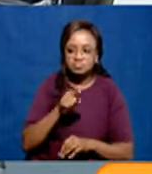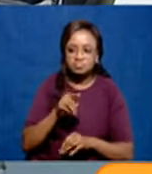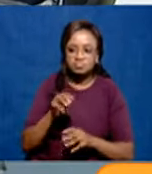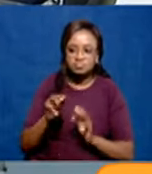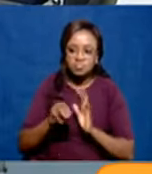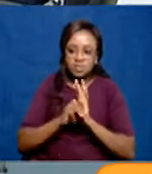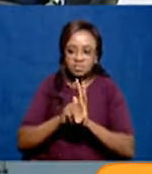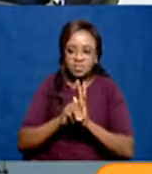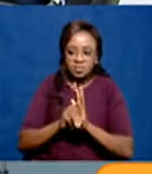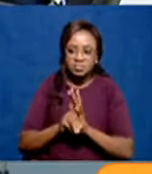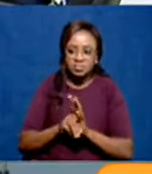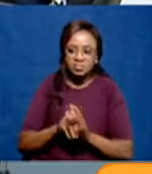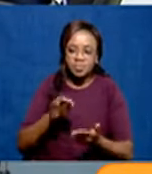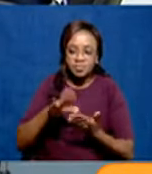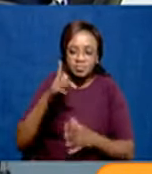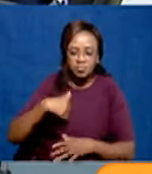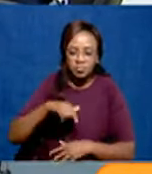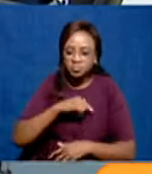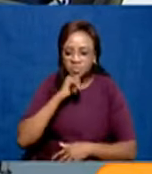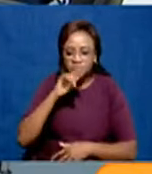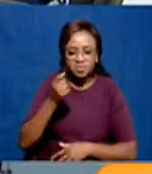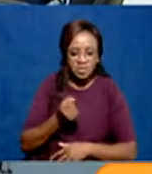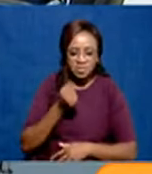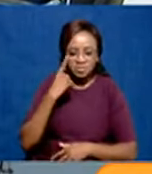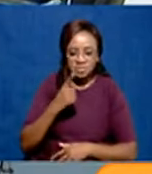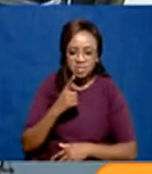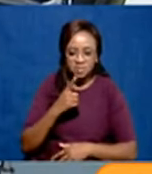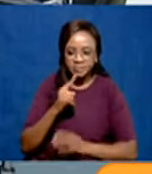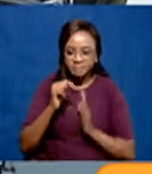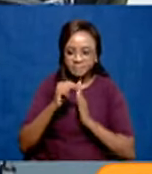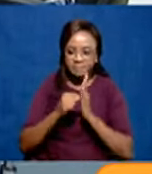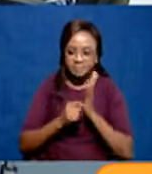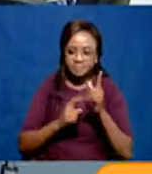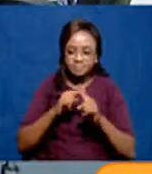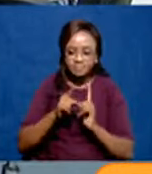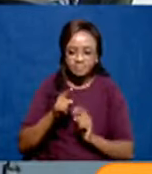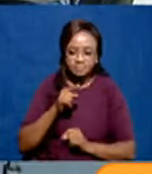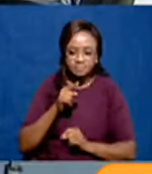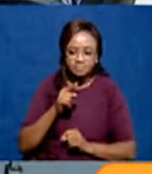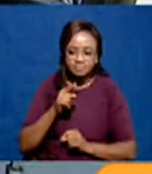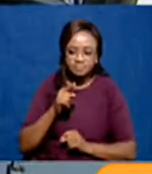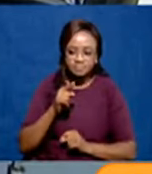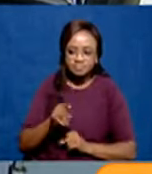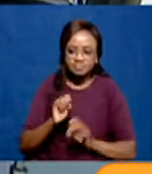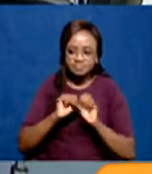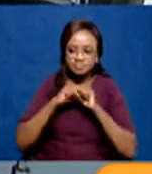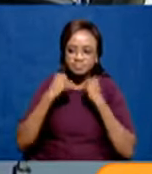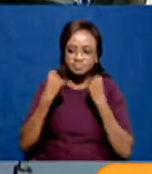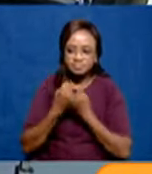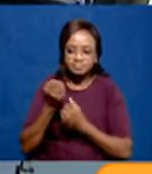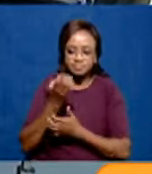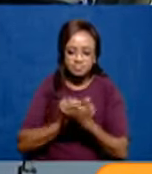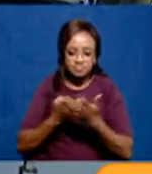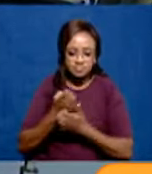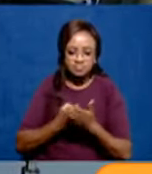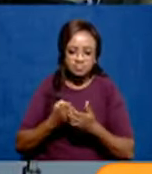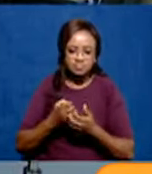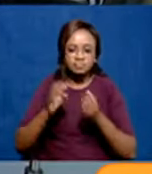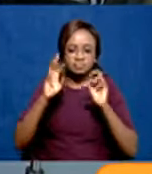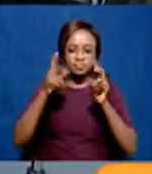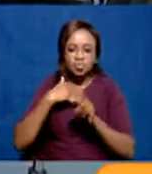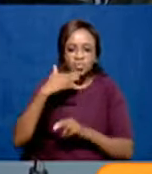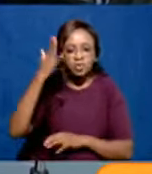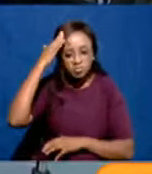The truth is, most of us don't understand the details, right? But it uses various socio-economic characteristics to be able to determine what your means